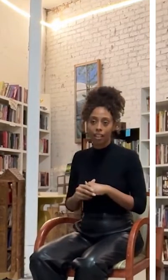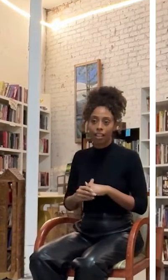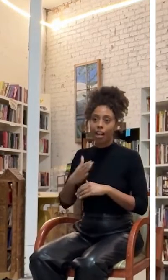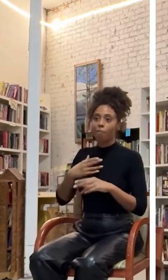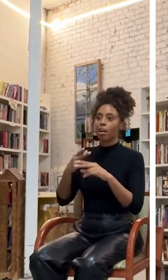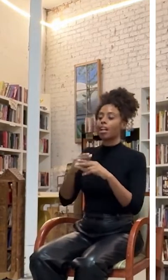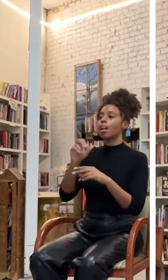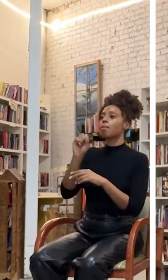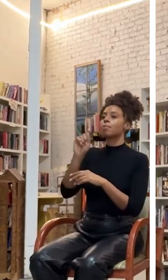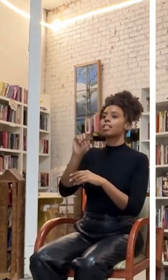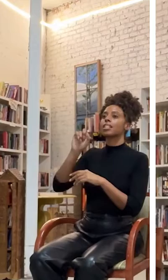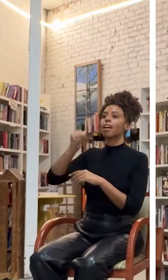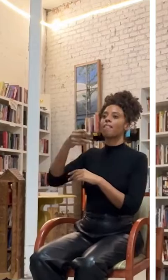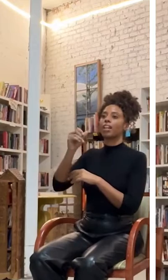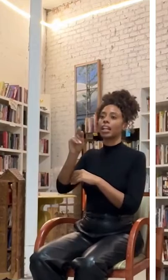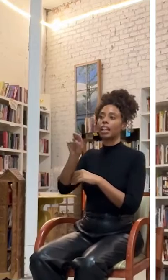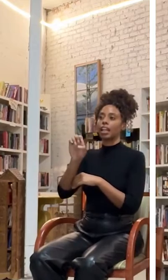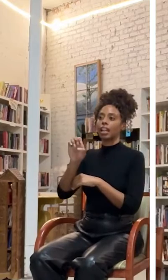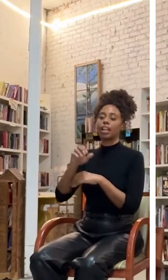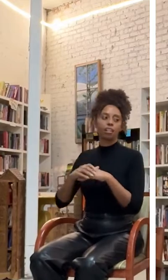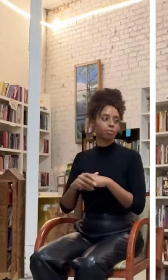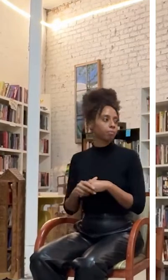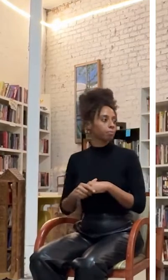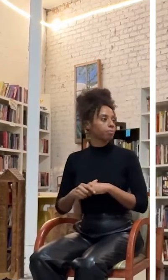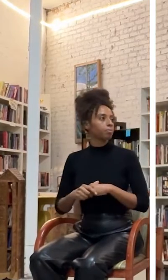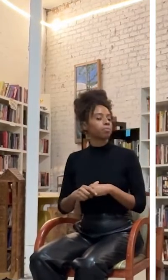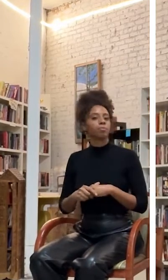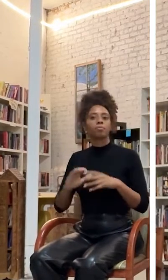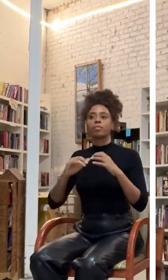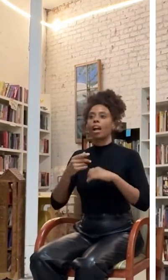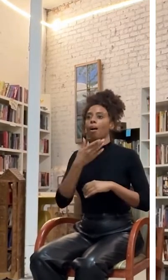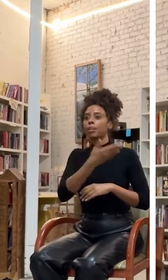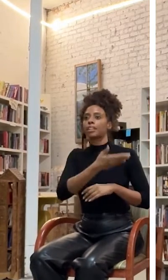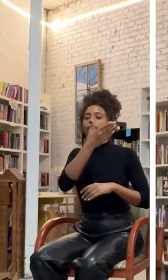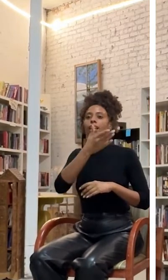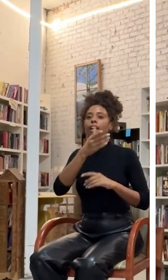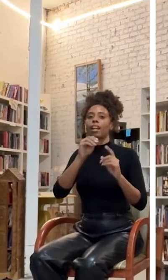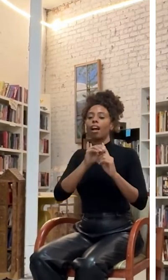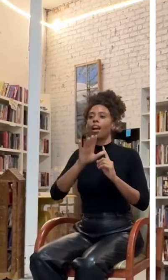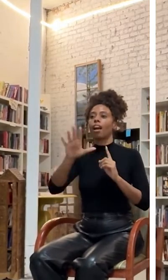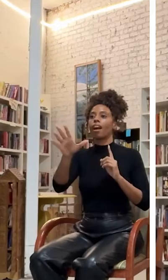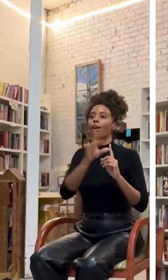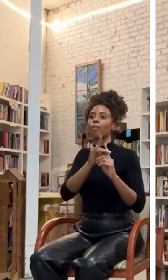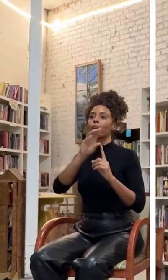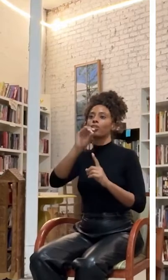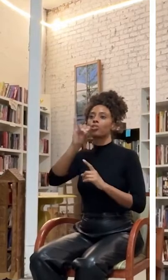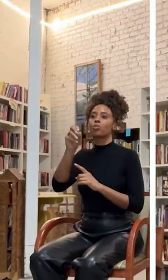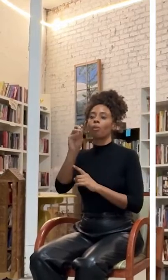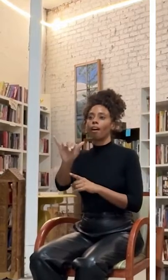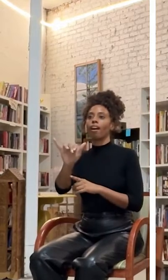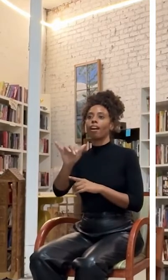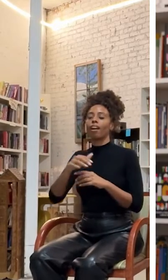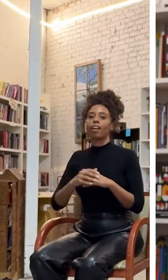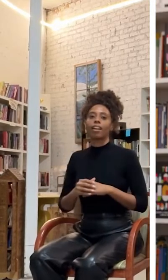My name is Stephanie. And how is Kleaver a manifestation of joy?